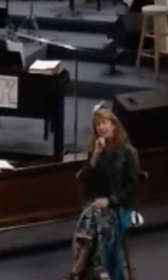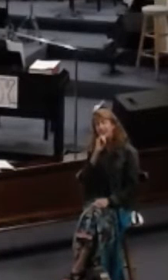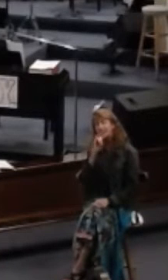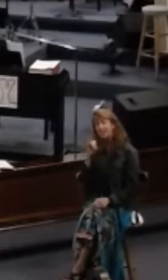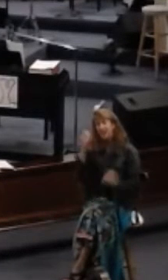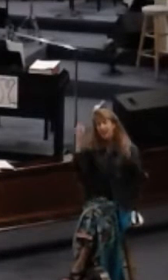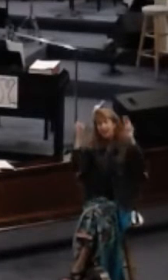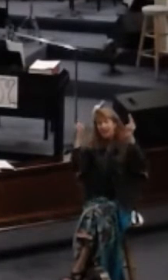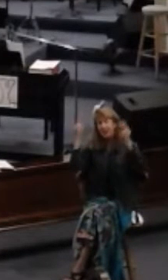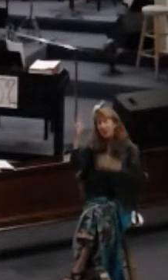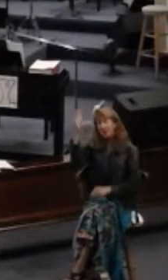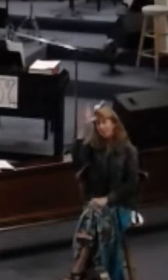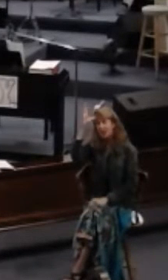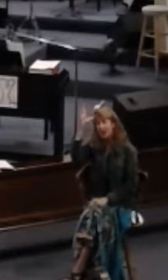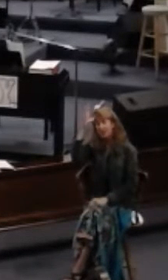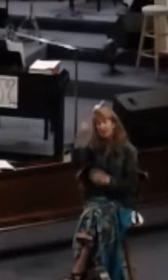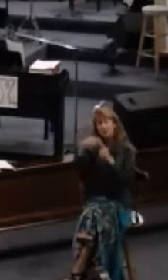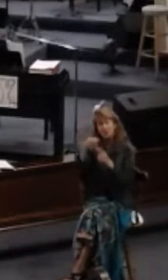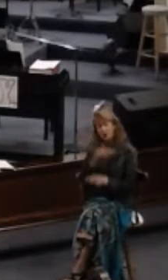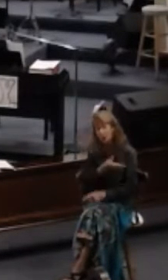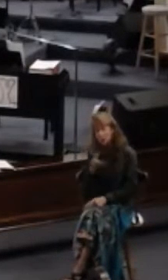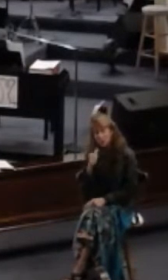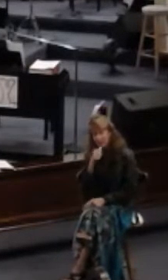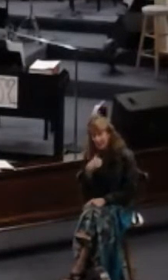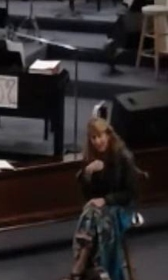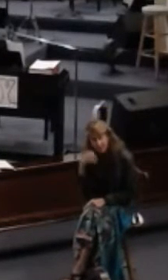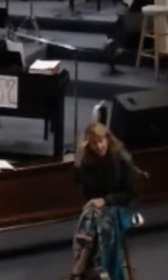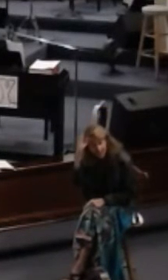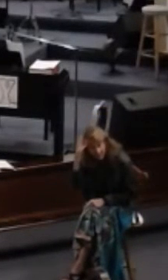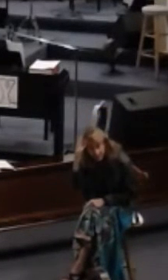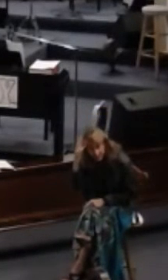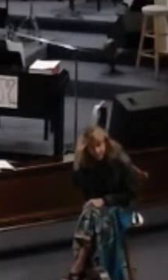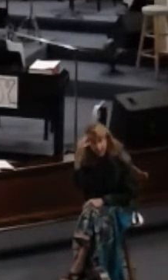the fatherless, a defender of widows.